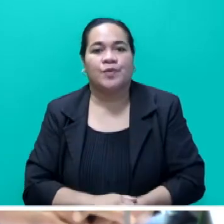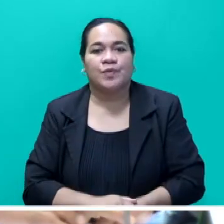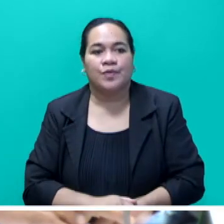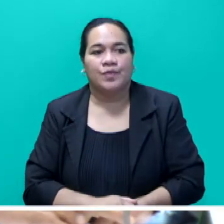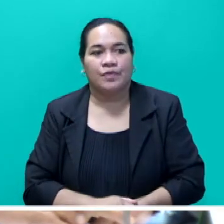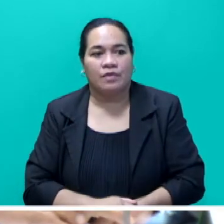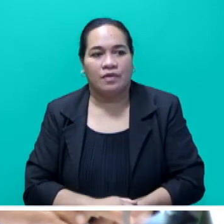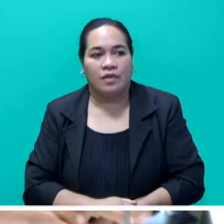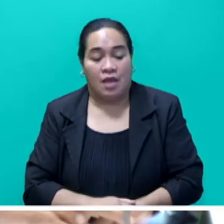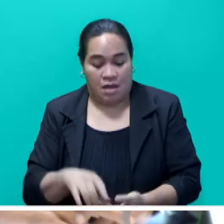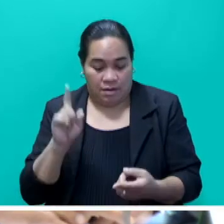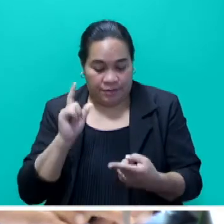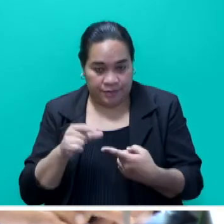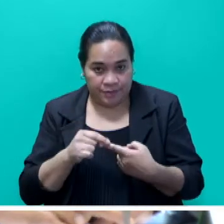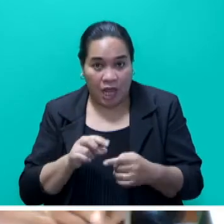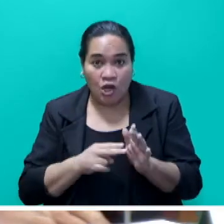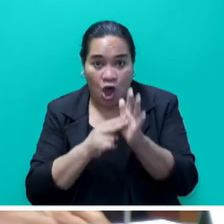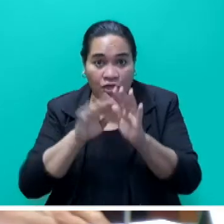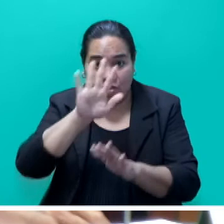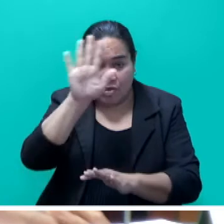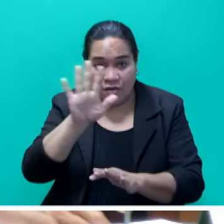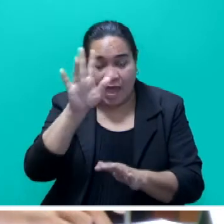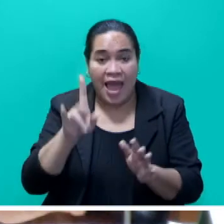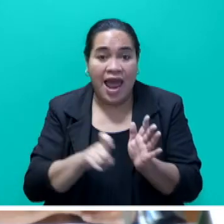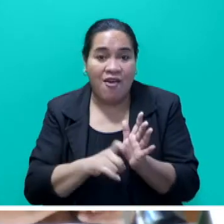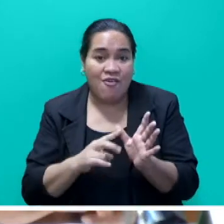These are as follows. In the Northern Division, in Ravi Ravi,